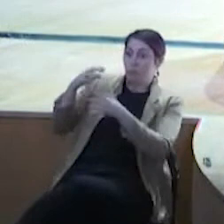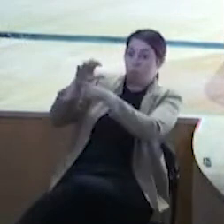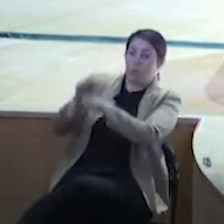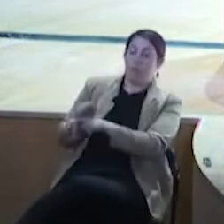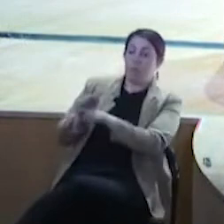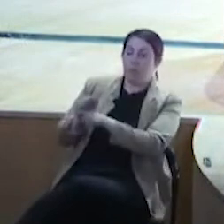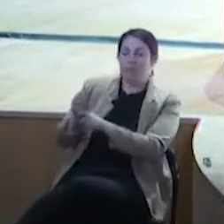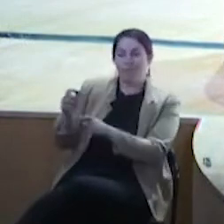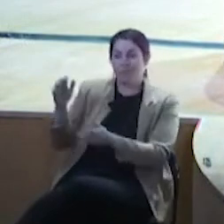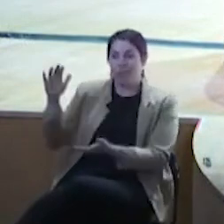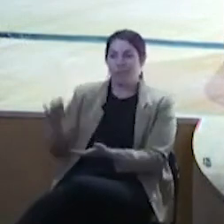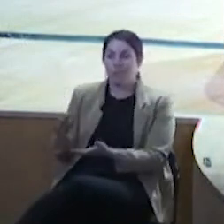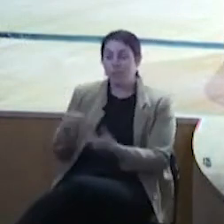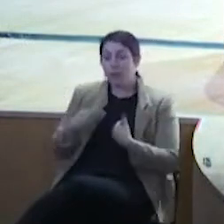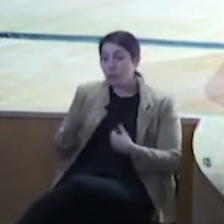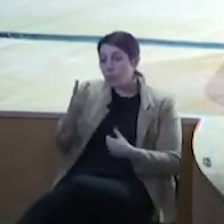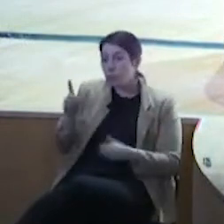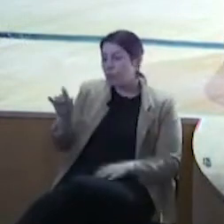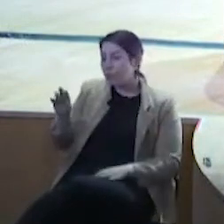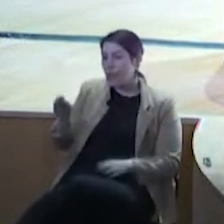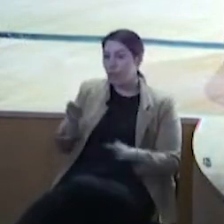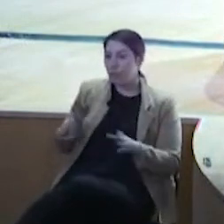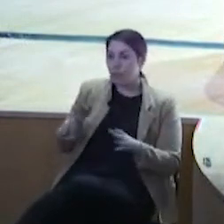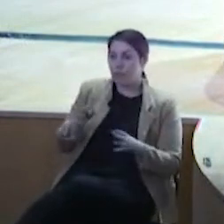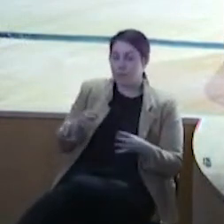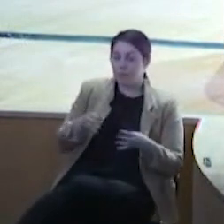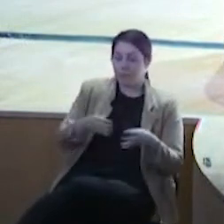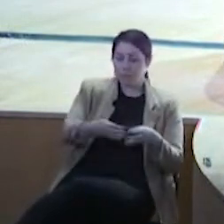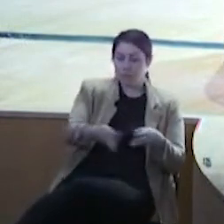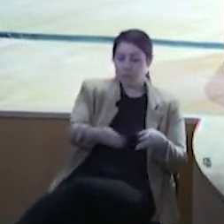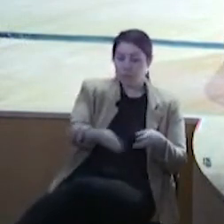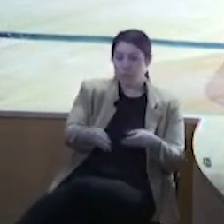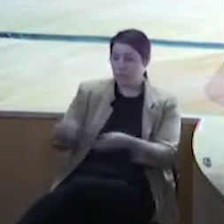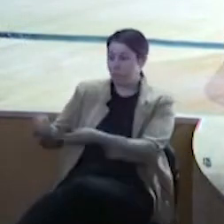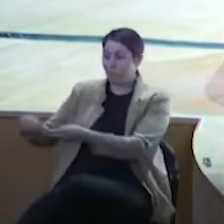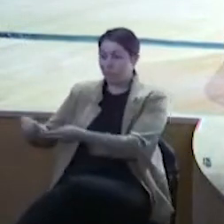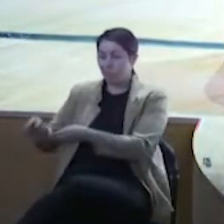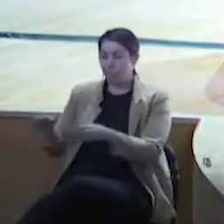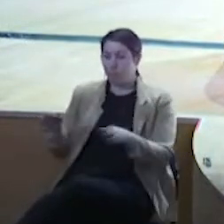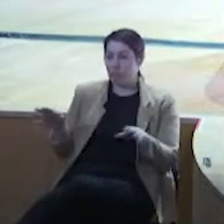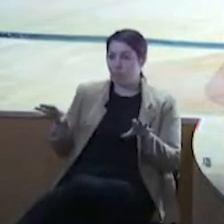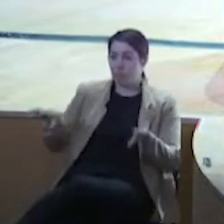two dams along the river, which is the